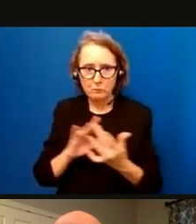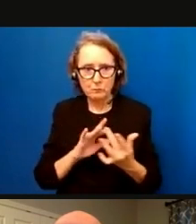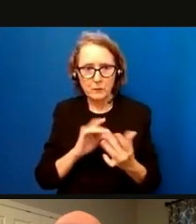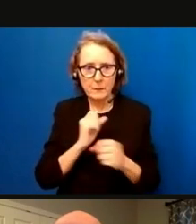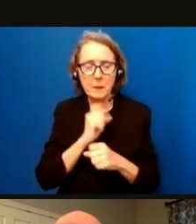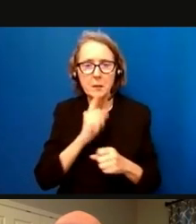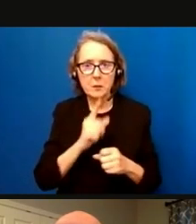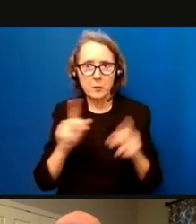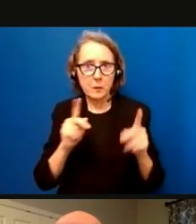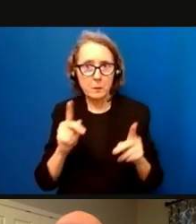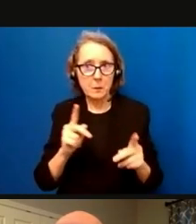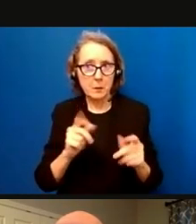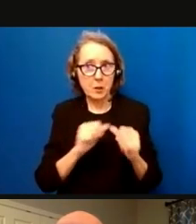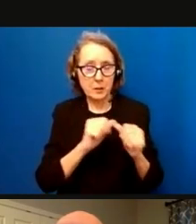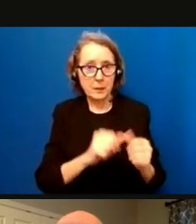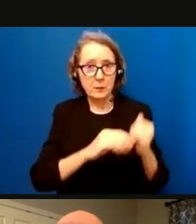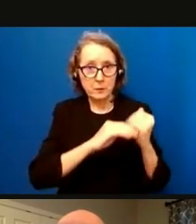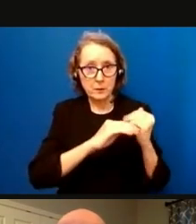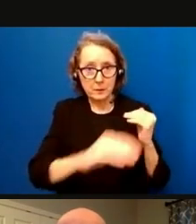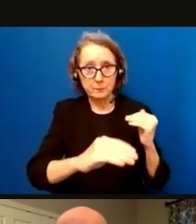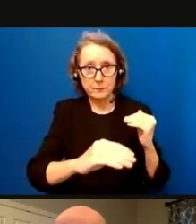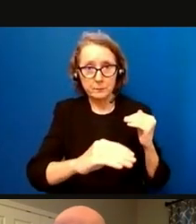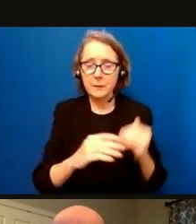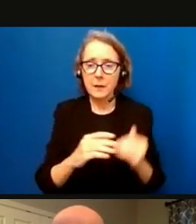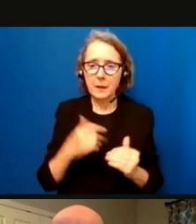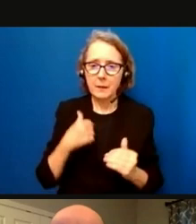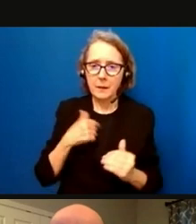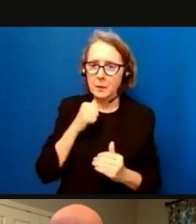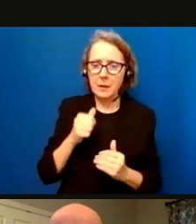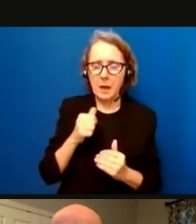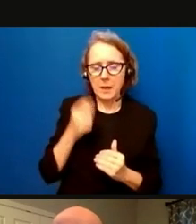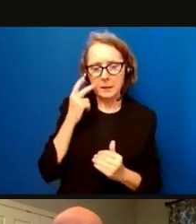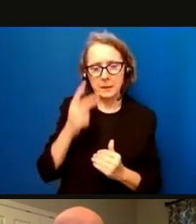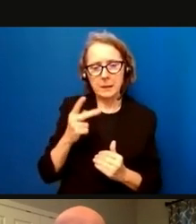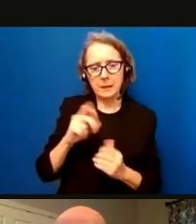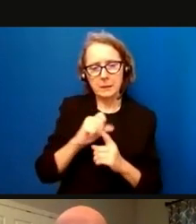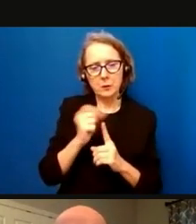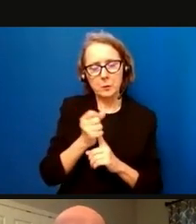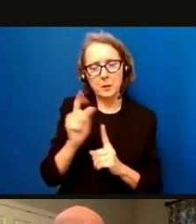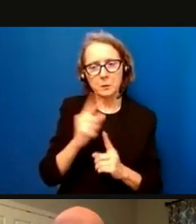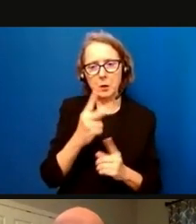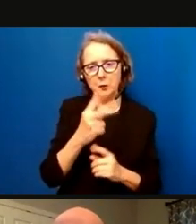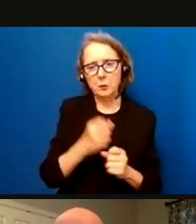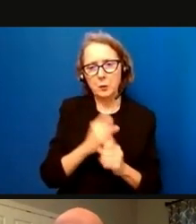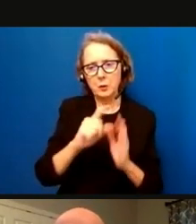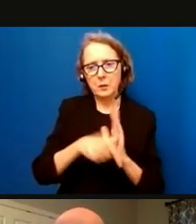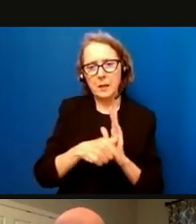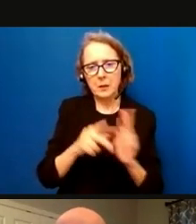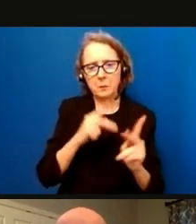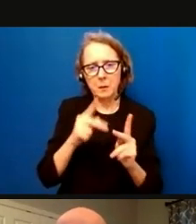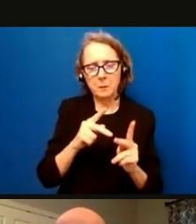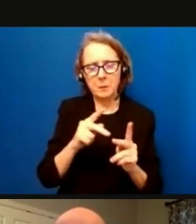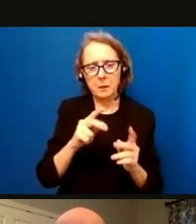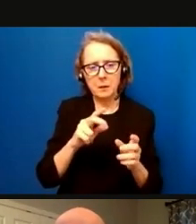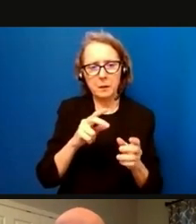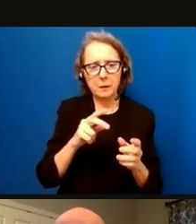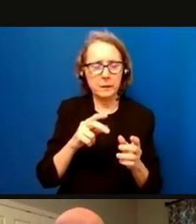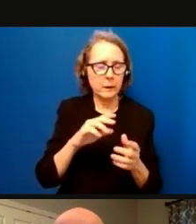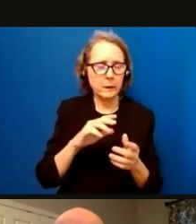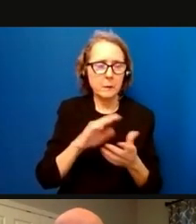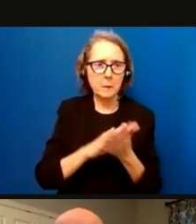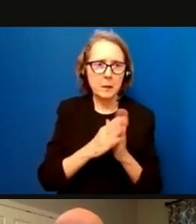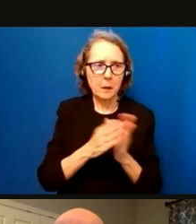their continued stability is happening and that we're not running into cases where 2 years later they're falling into eviction status